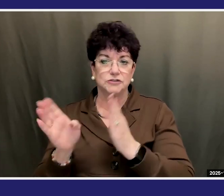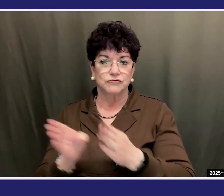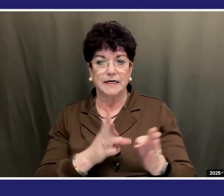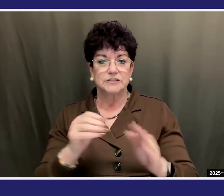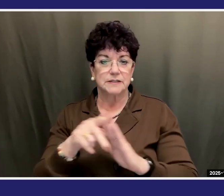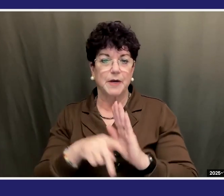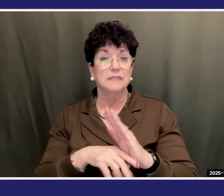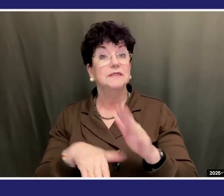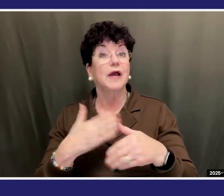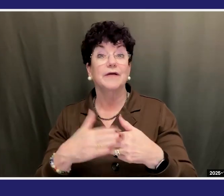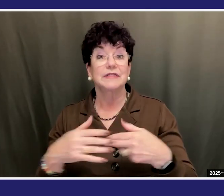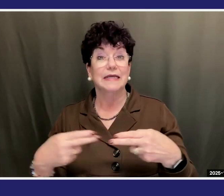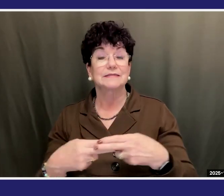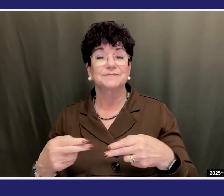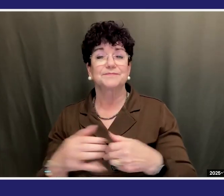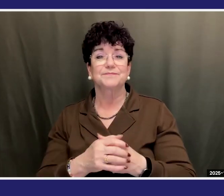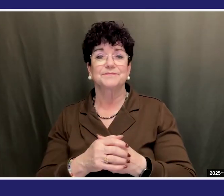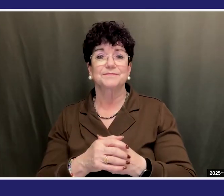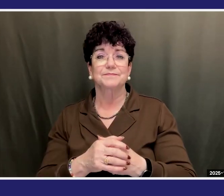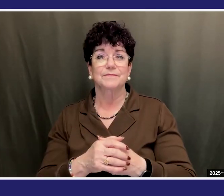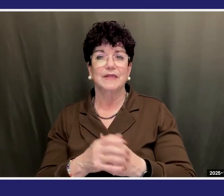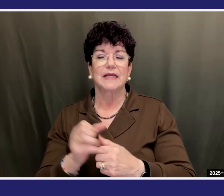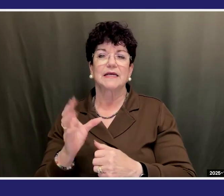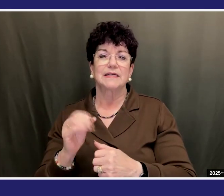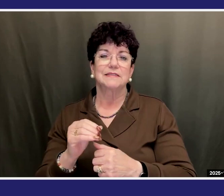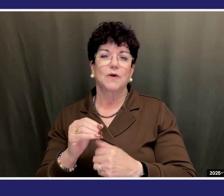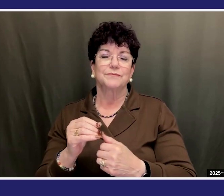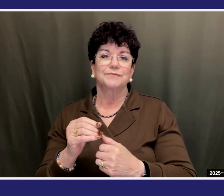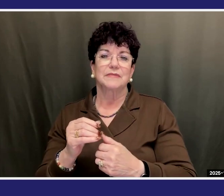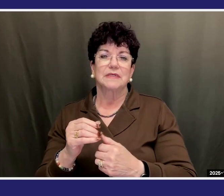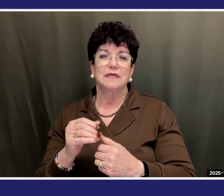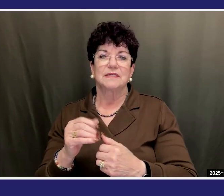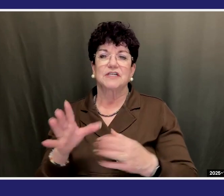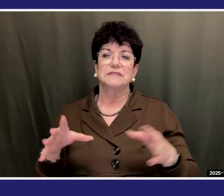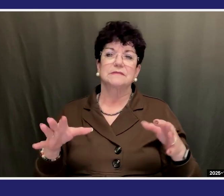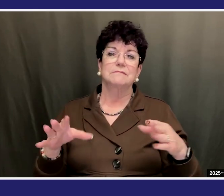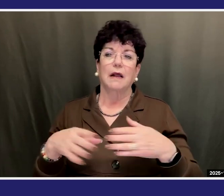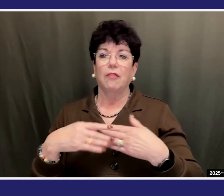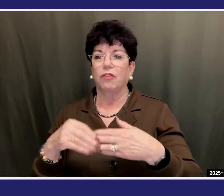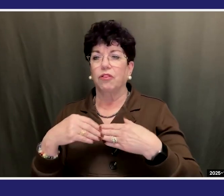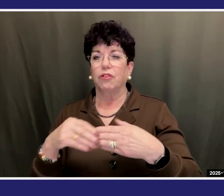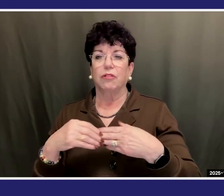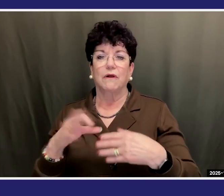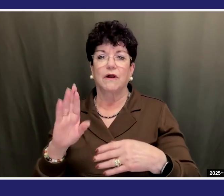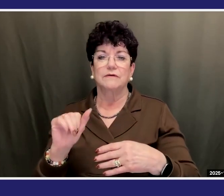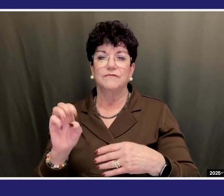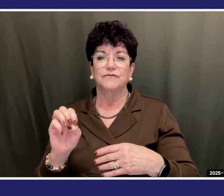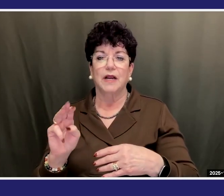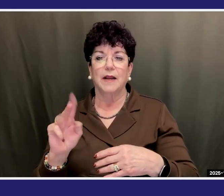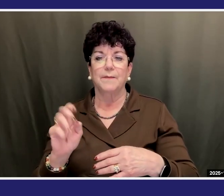So next slide, please. So just as a loose framework in terms of our approach to